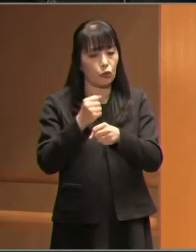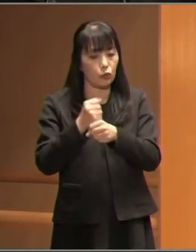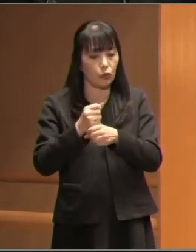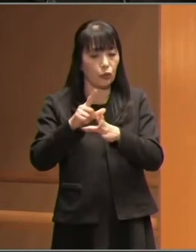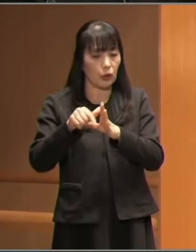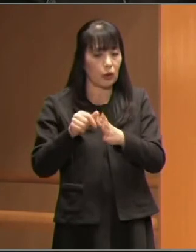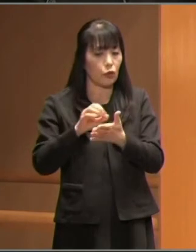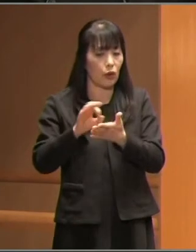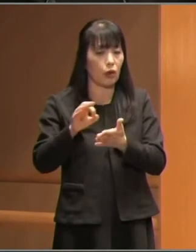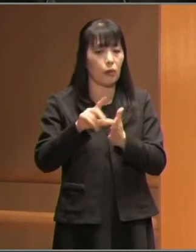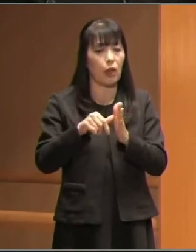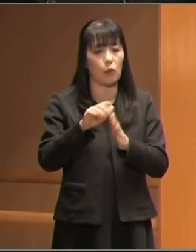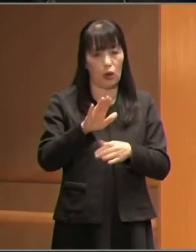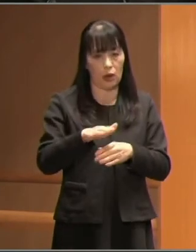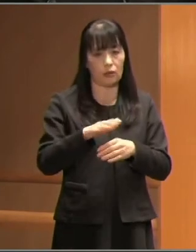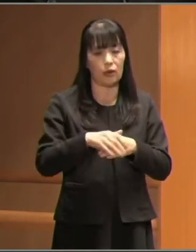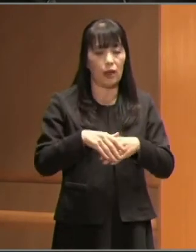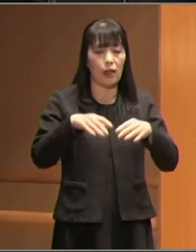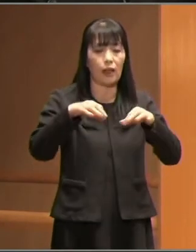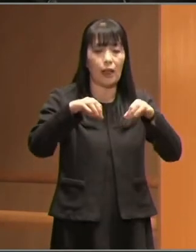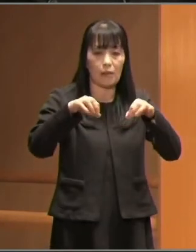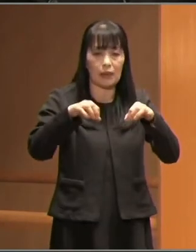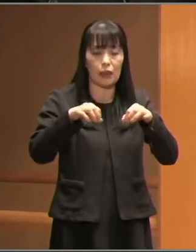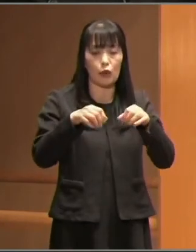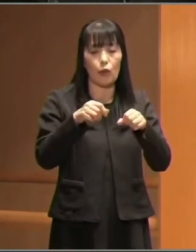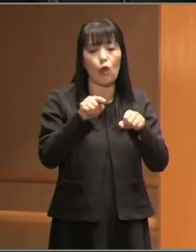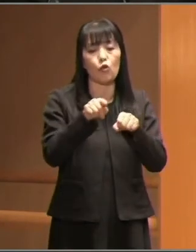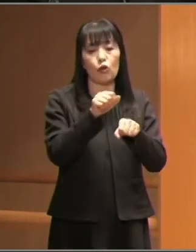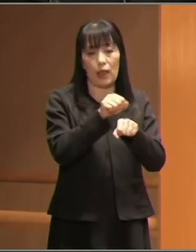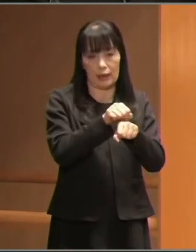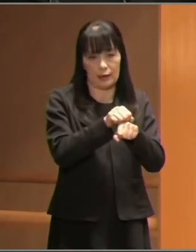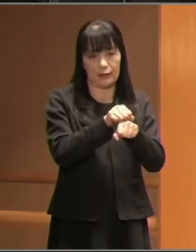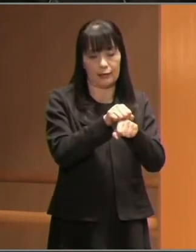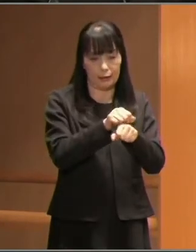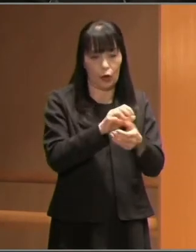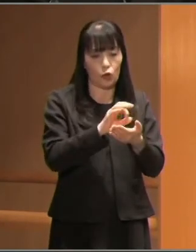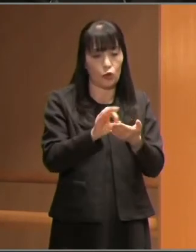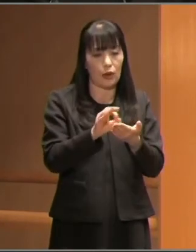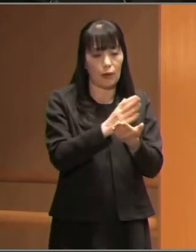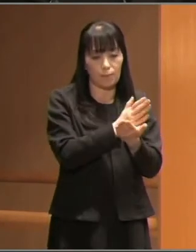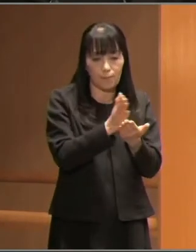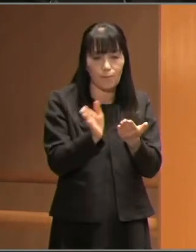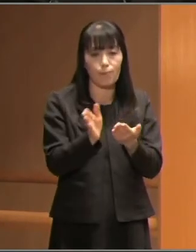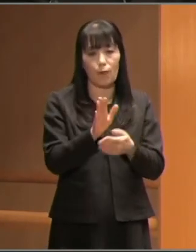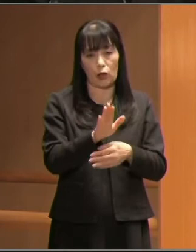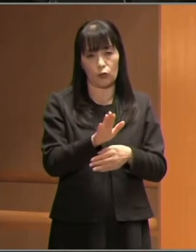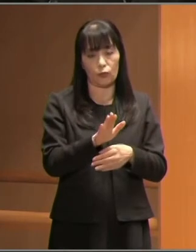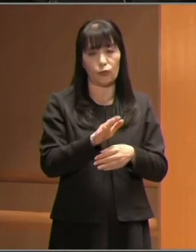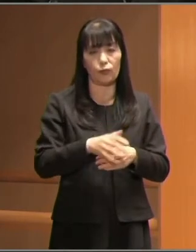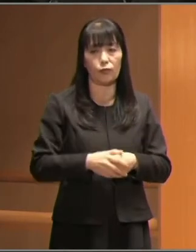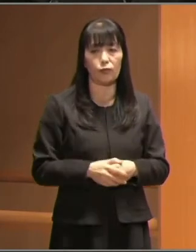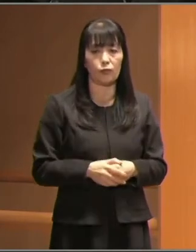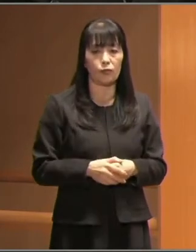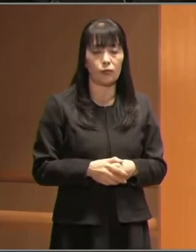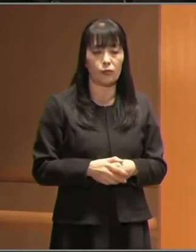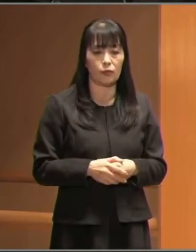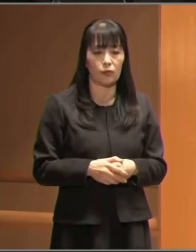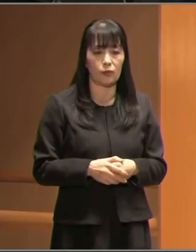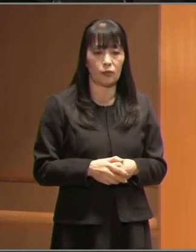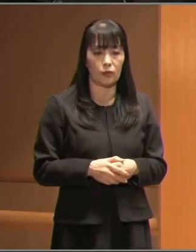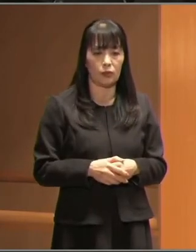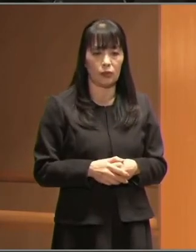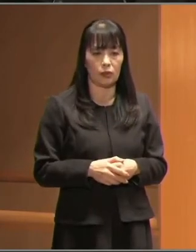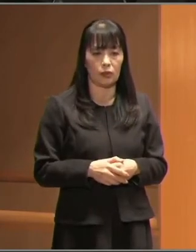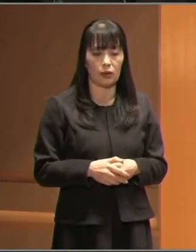your products. But paper is material, so there are various applications of usage.